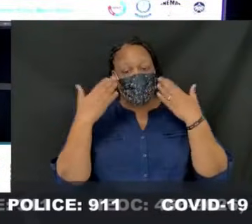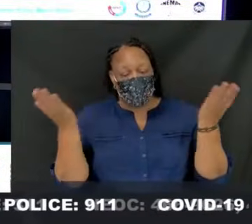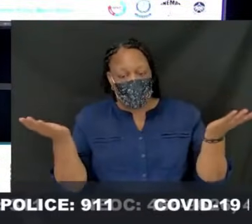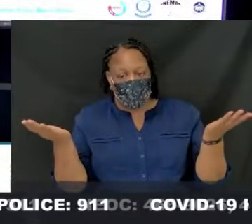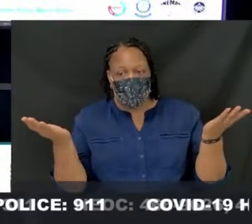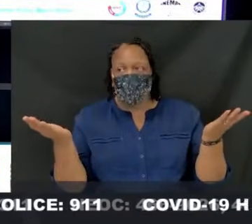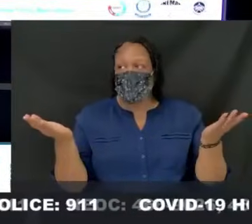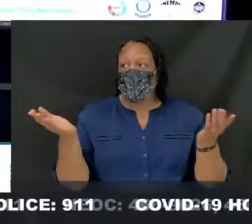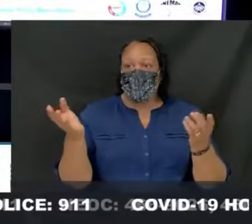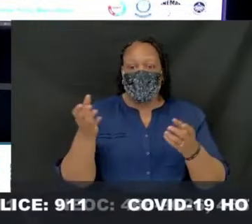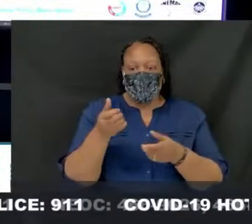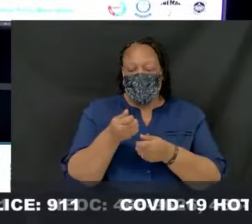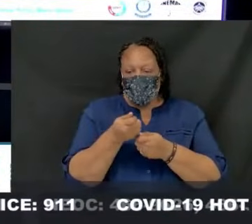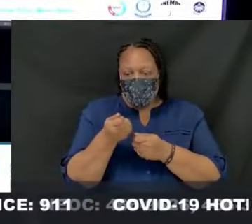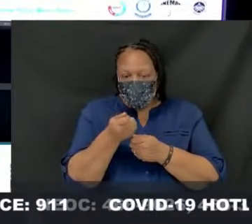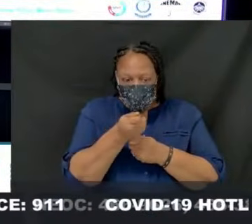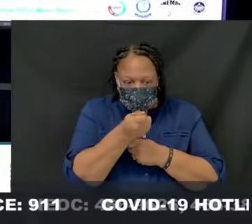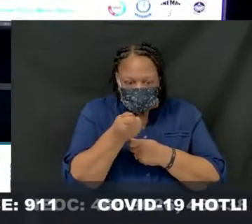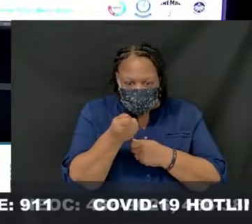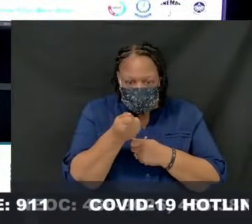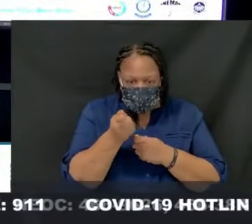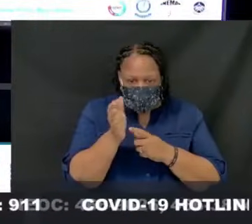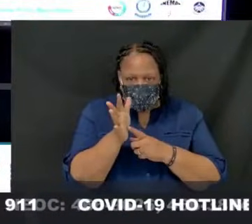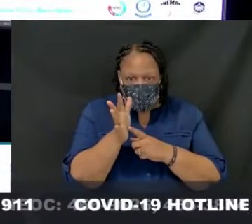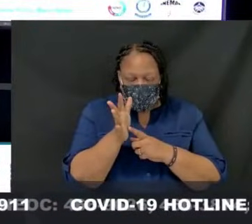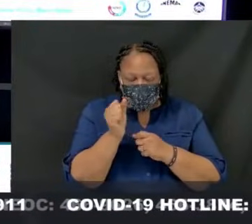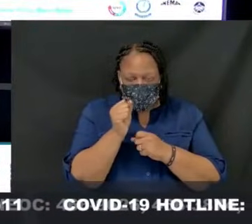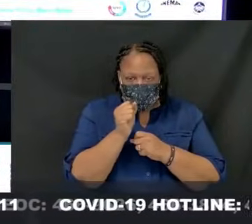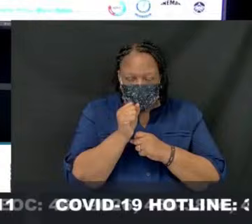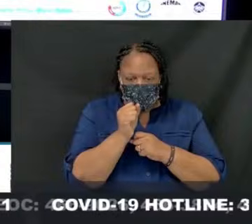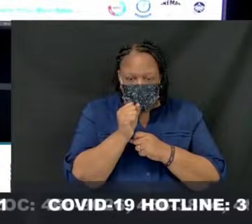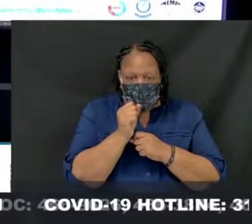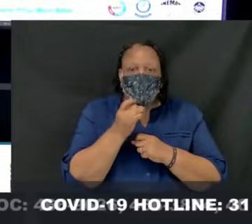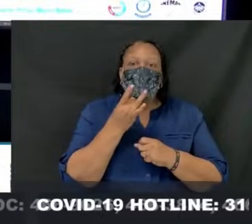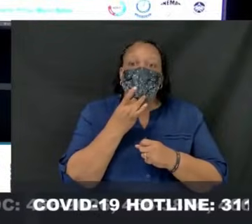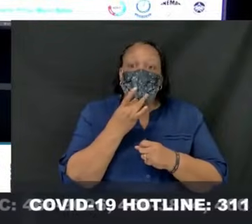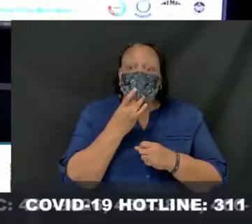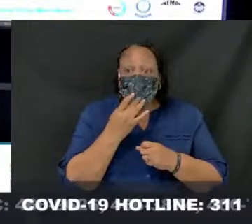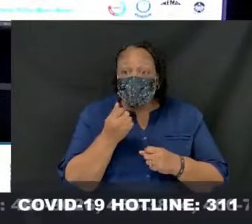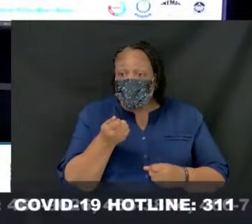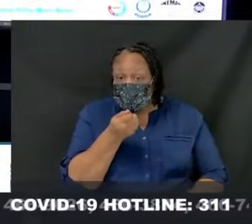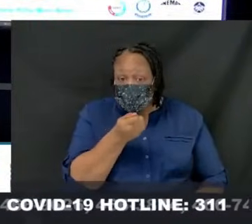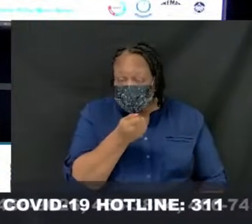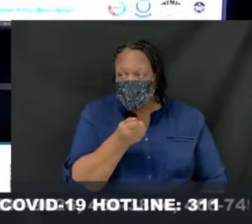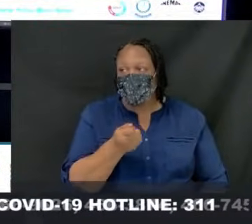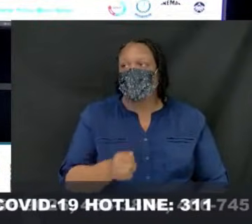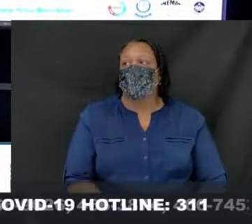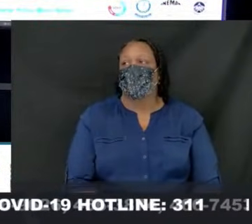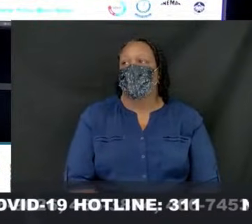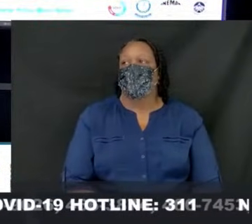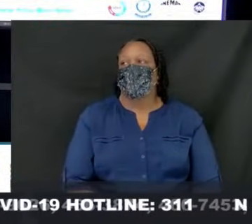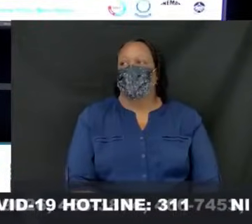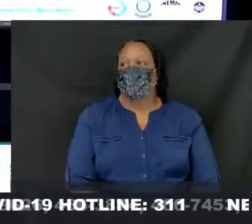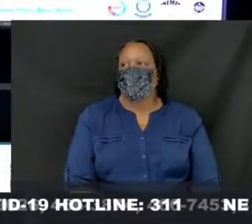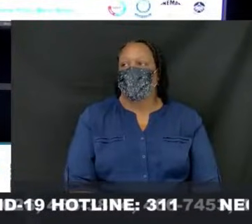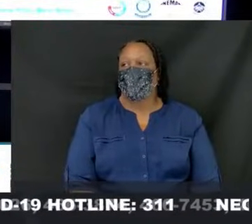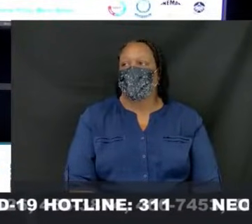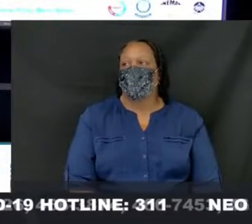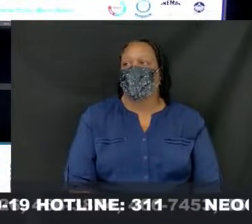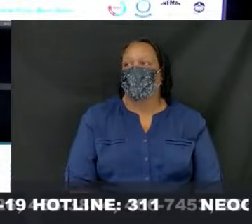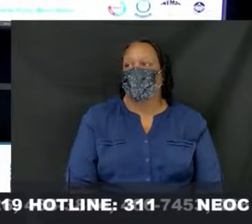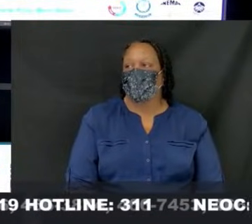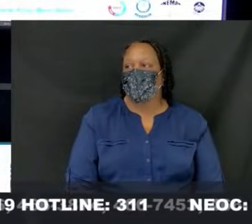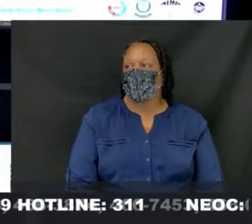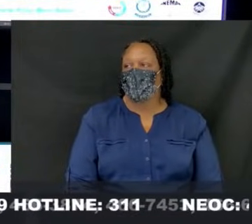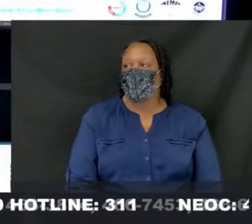tarpaulin, flashlight, and some face masks. And the third prize will be a flashlight and face mask. So let's all please find Nemo.